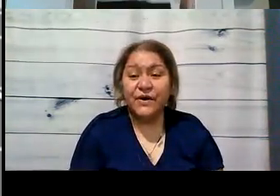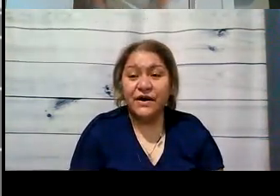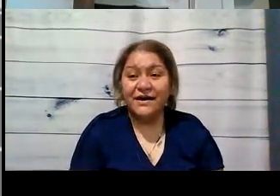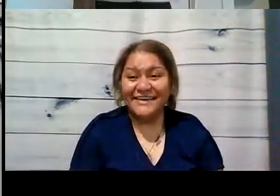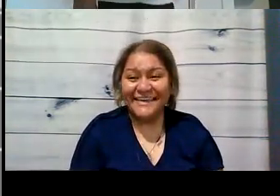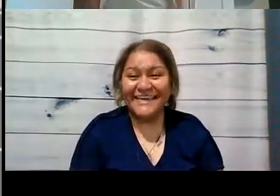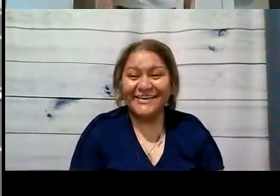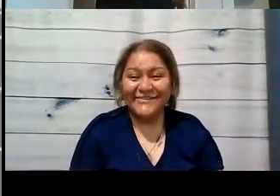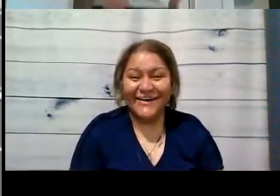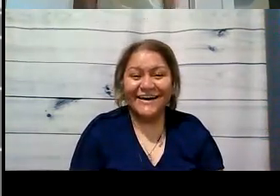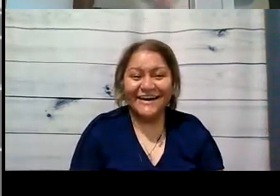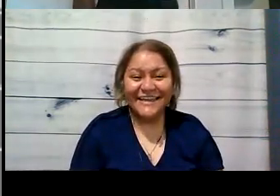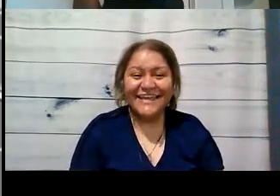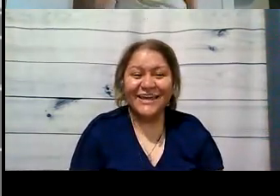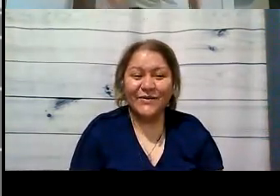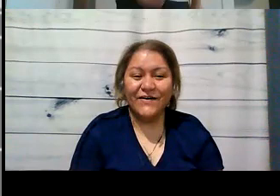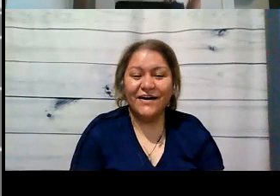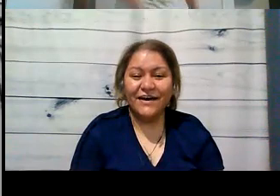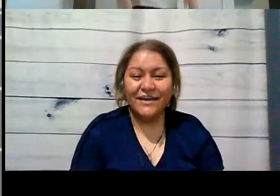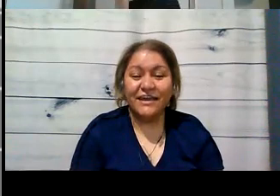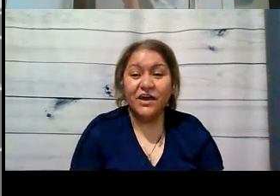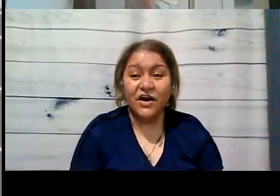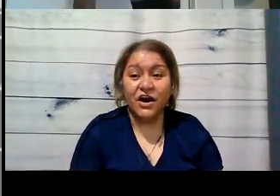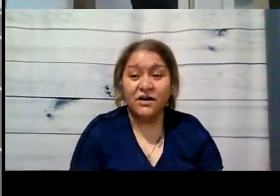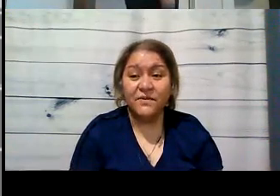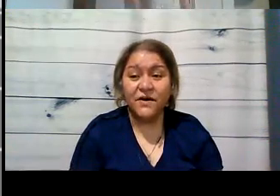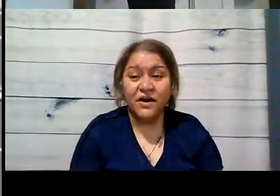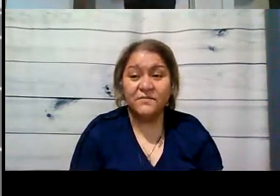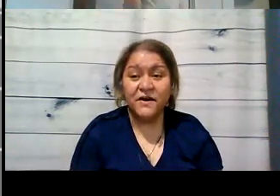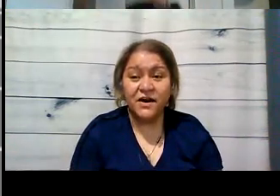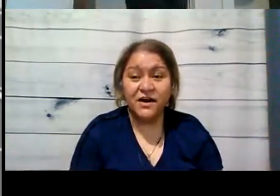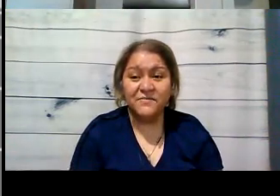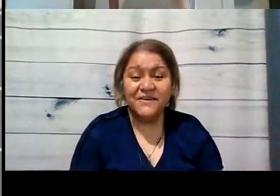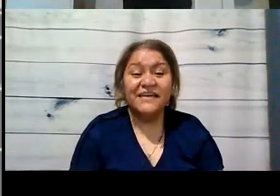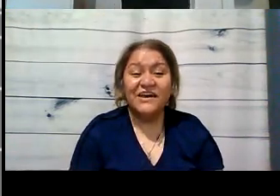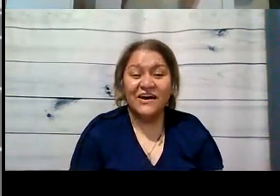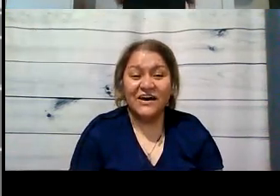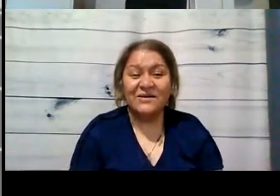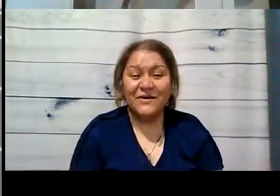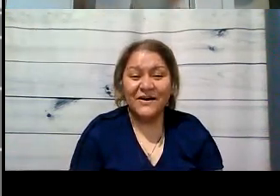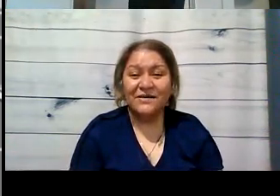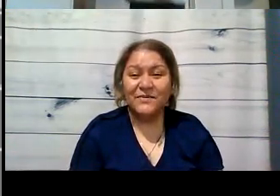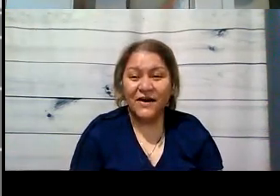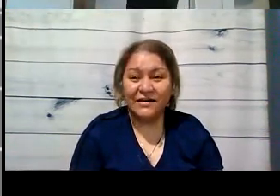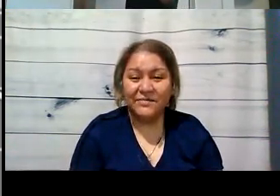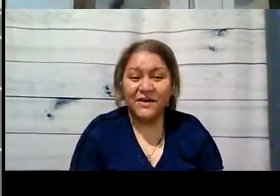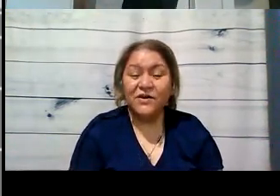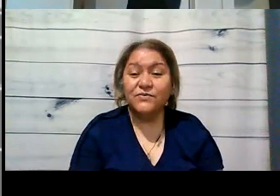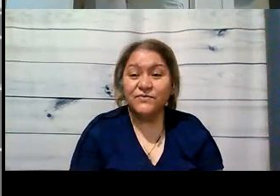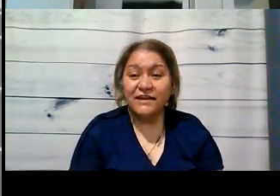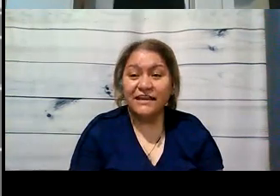Walking, walking, walking, walking. Hop, hop, hop. Hop, hop,